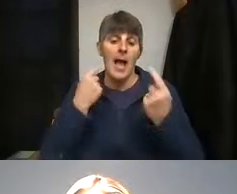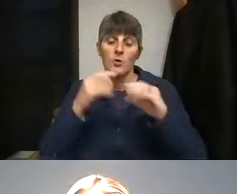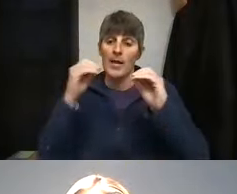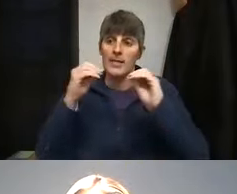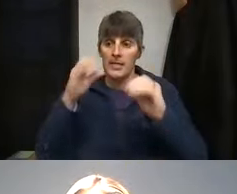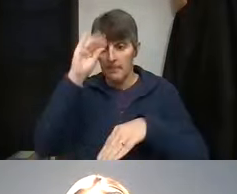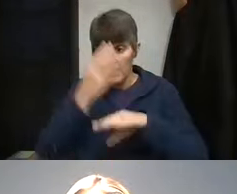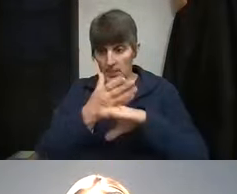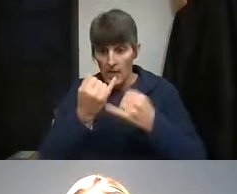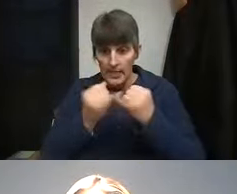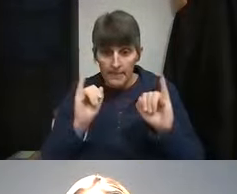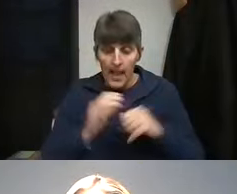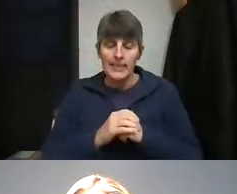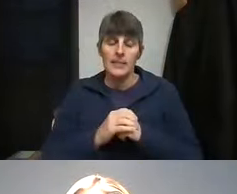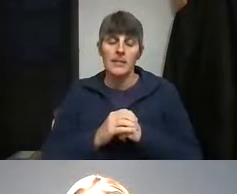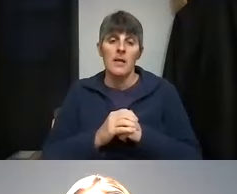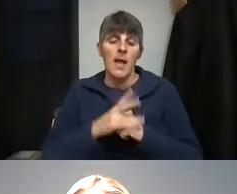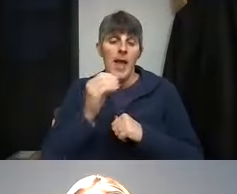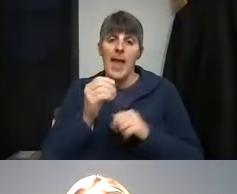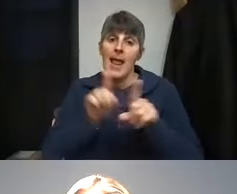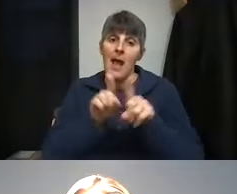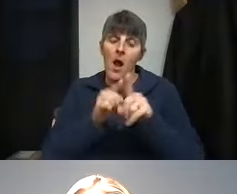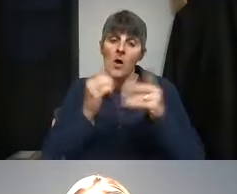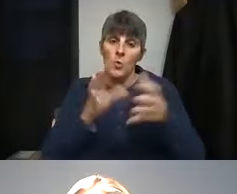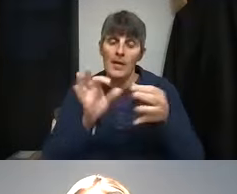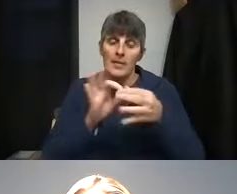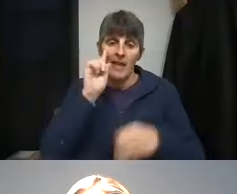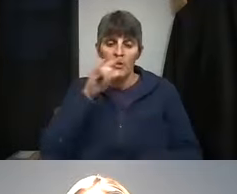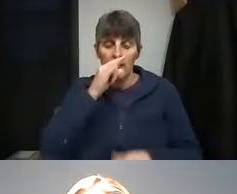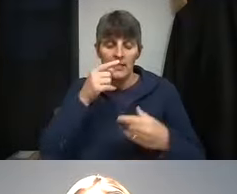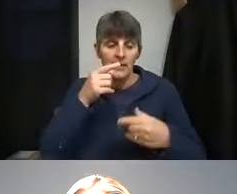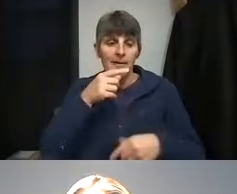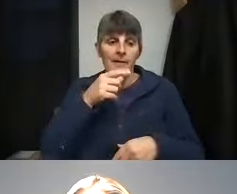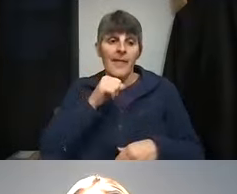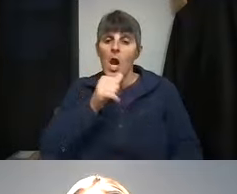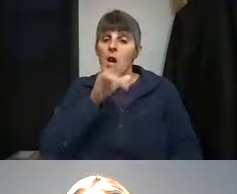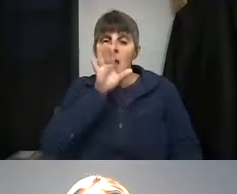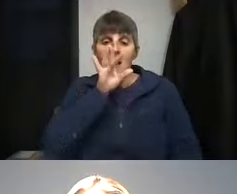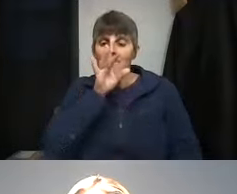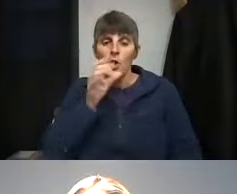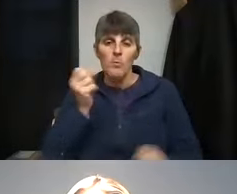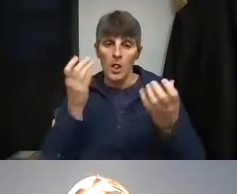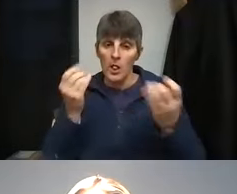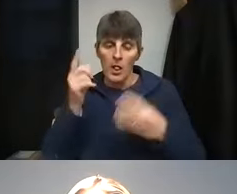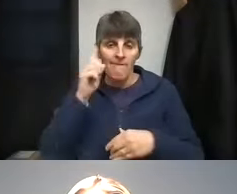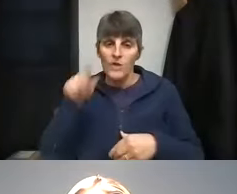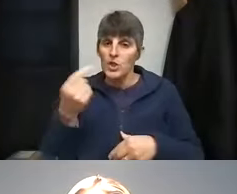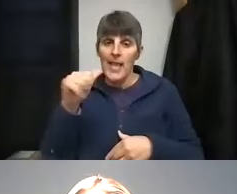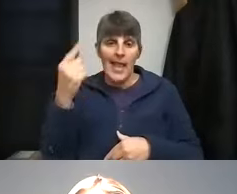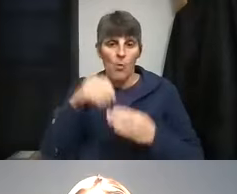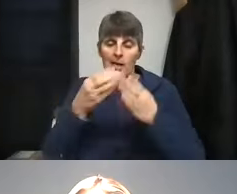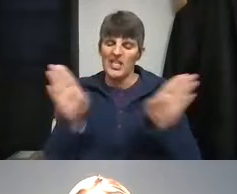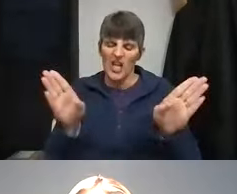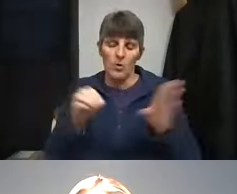son independence. And I also wanted to say for the kids that are nonverbal, for just anyone in general